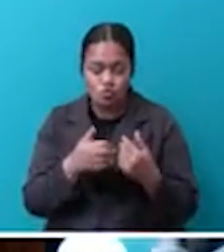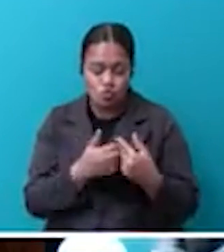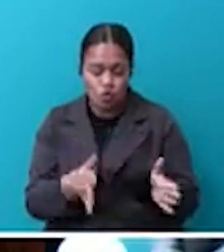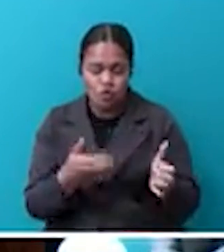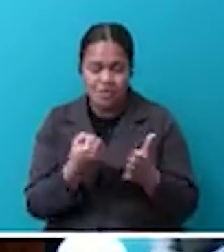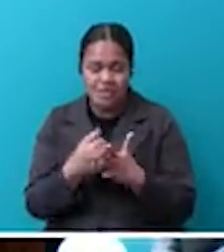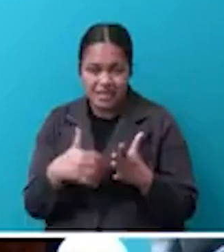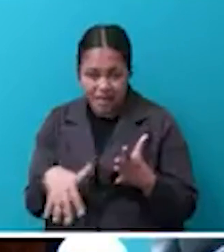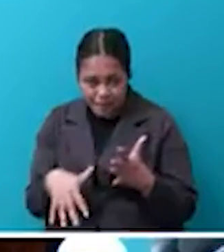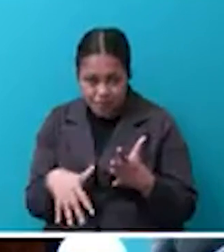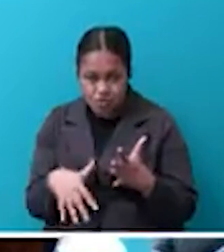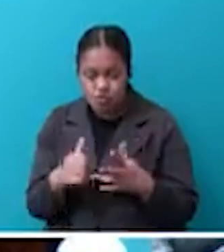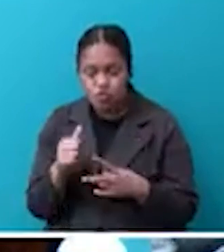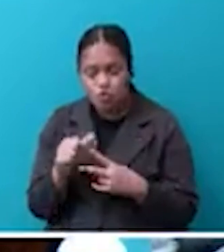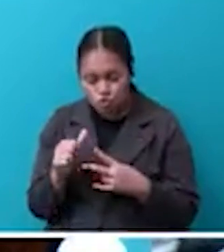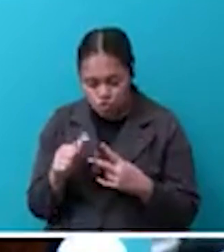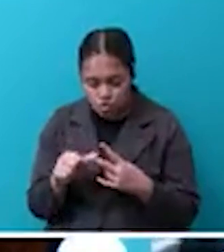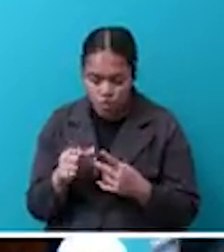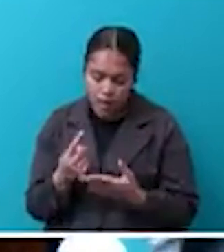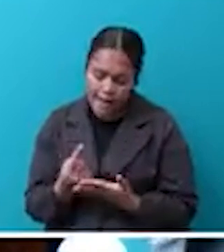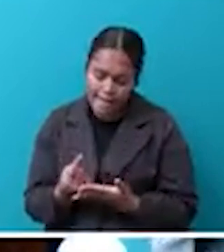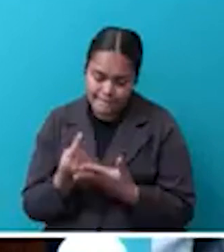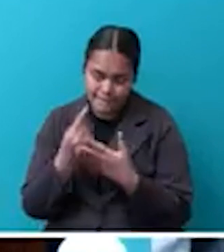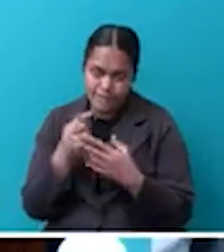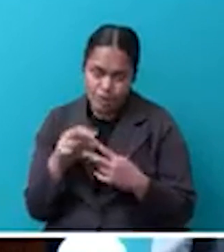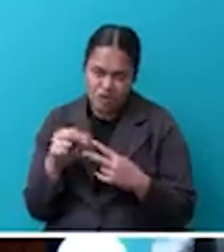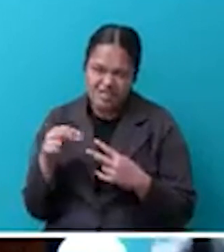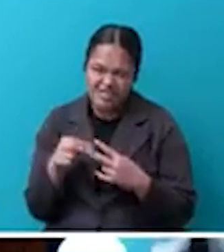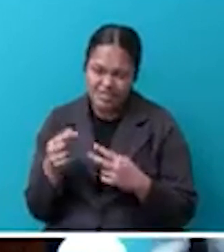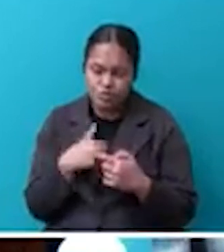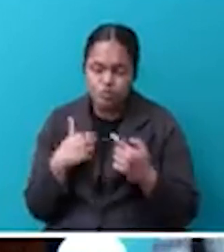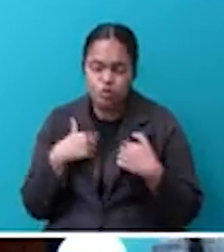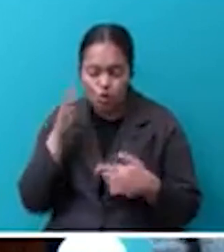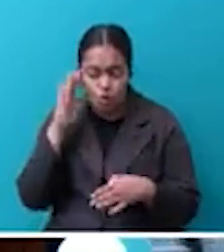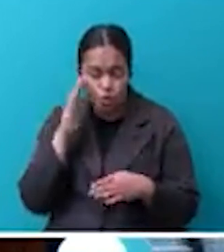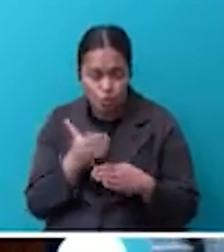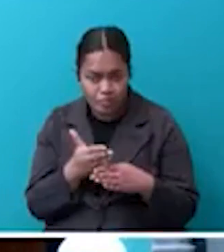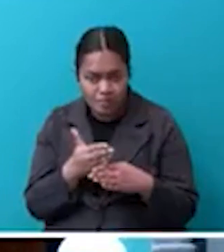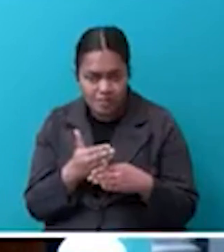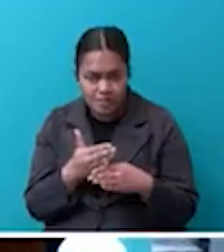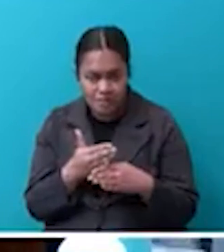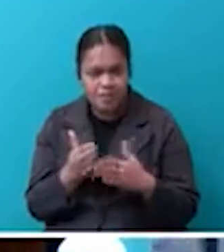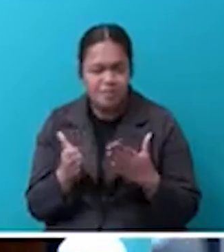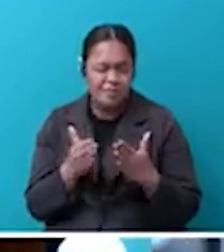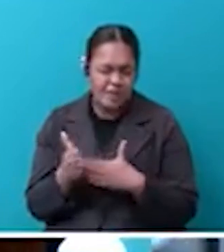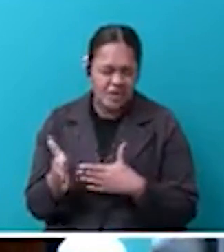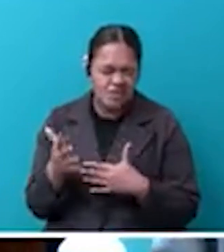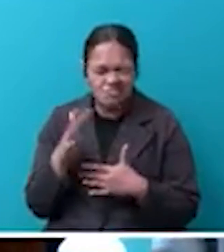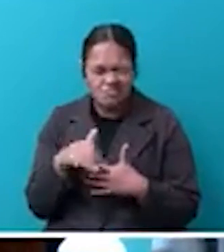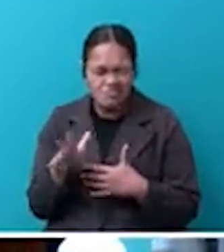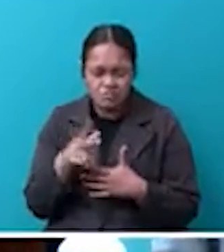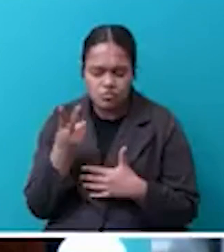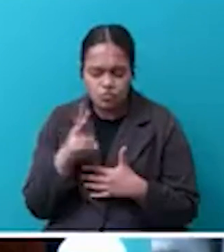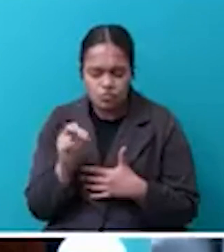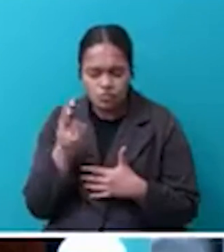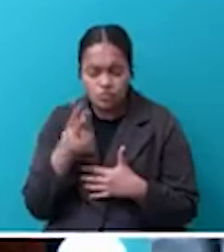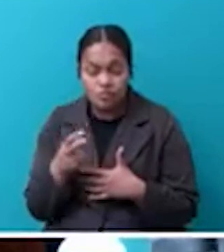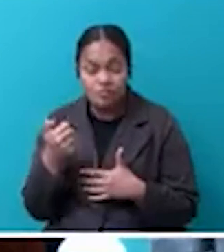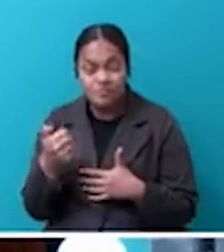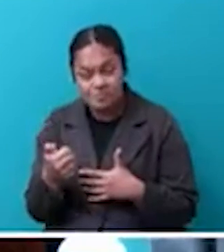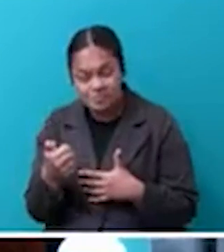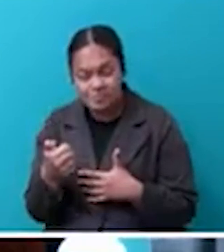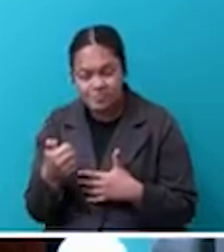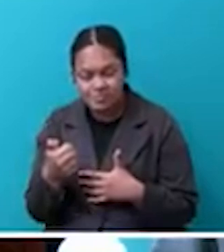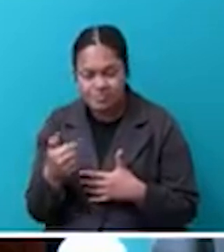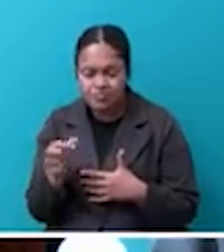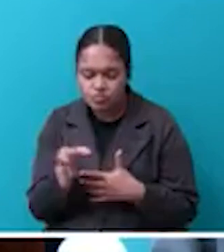has also been appointed, and we are hoping that by at least 2026,